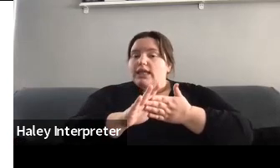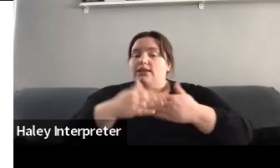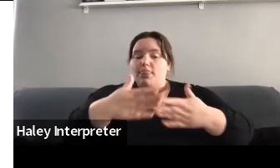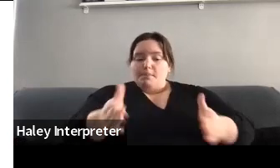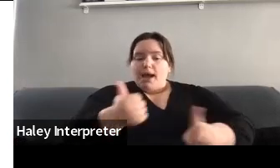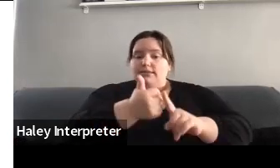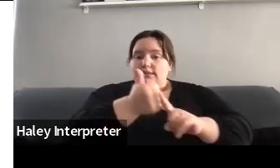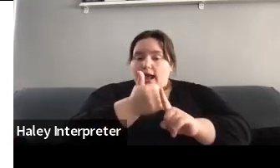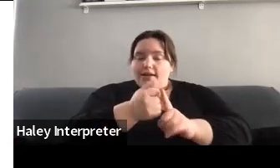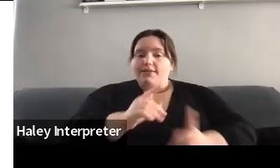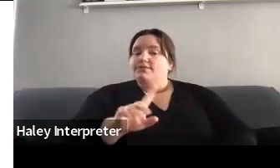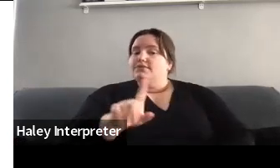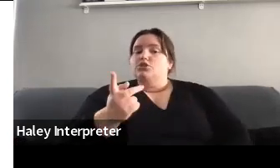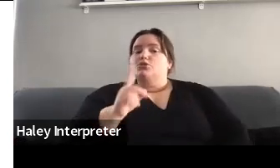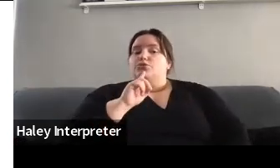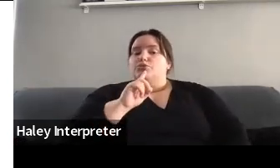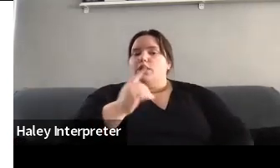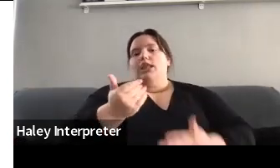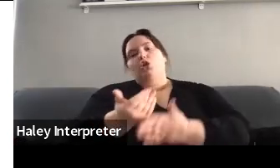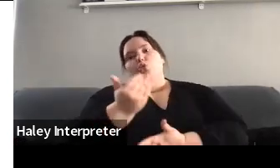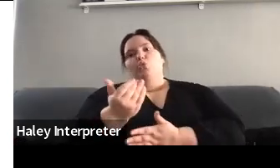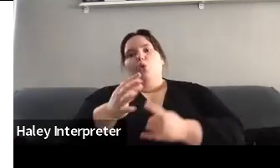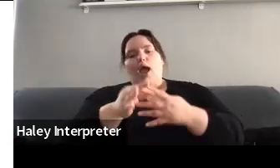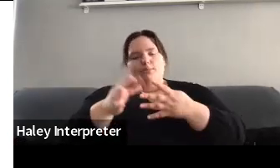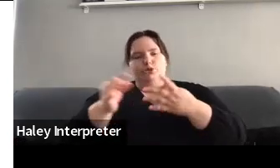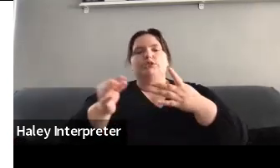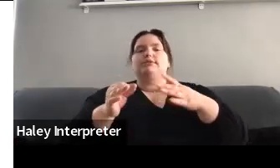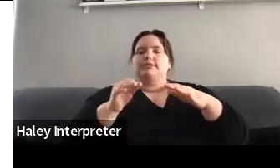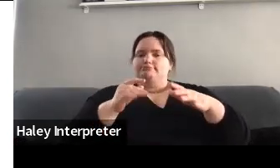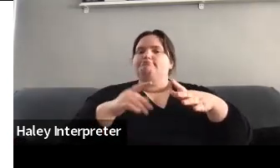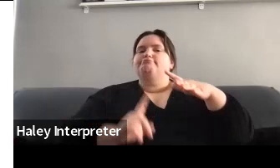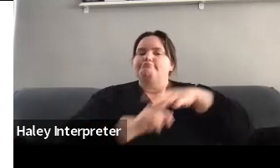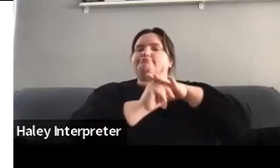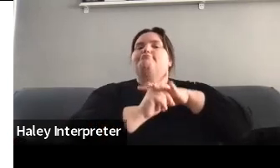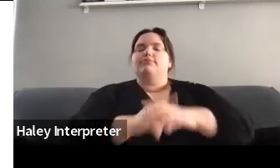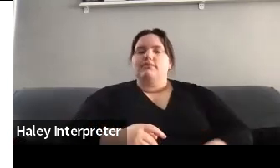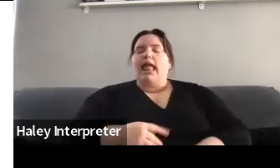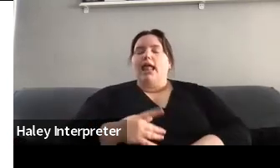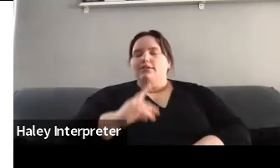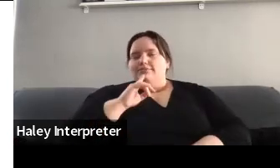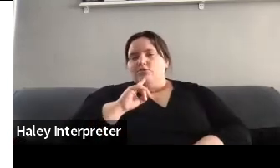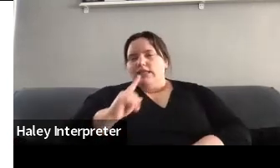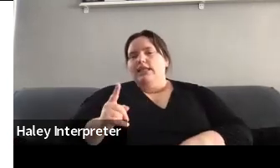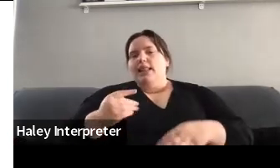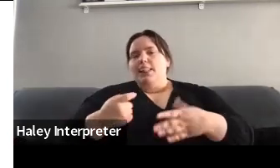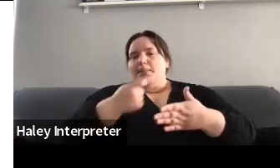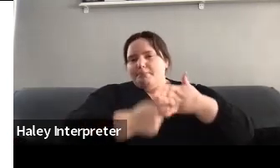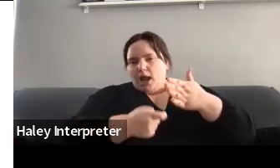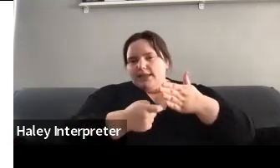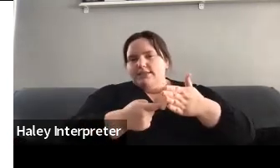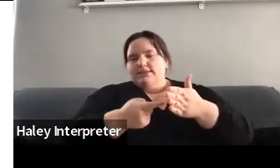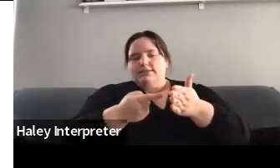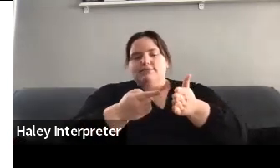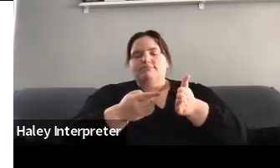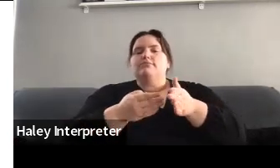are really newer options that are coming out and they are coming down in price. Some of them can be